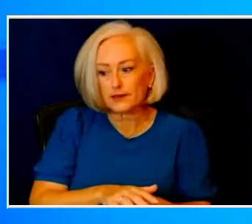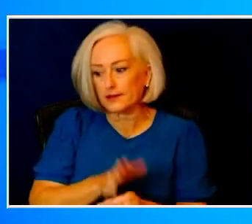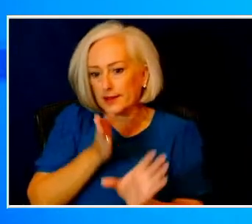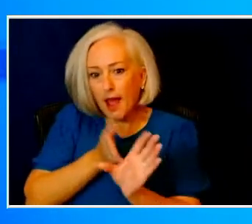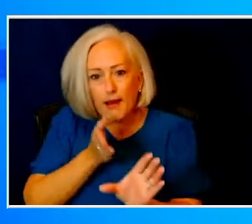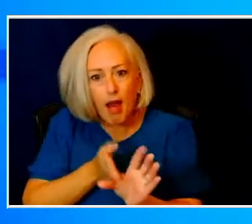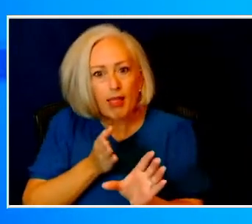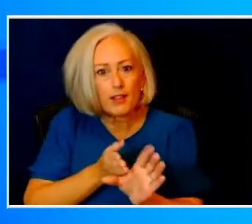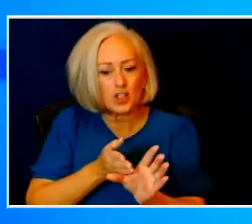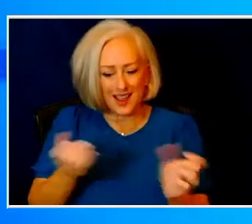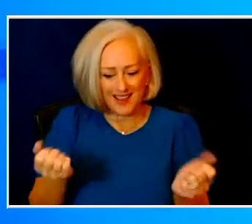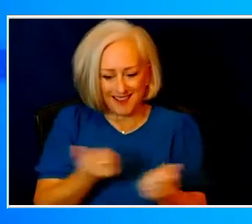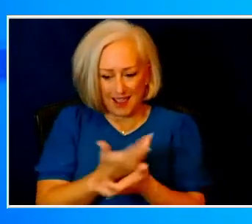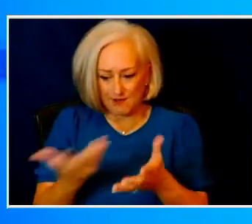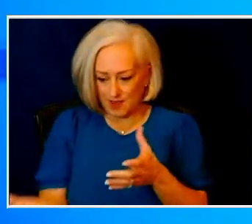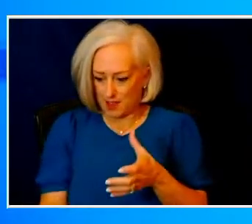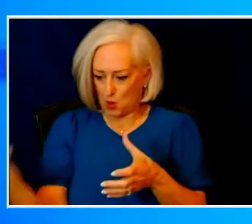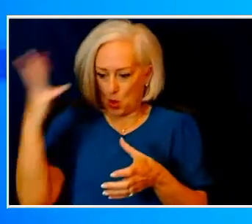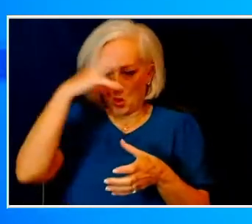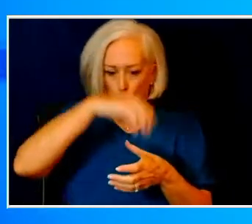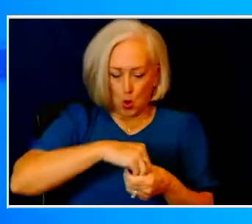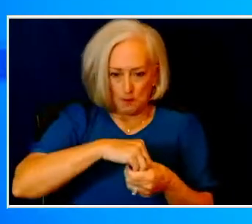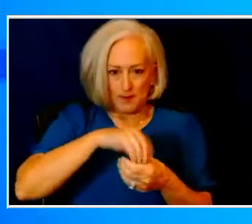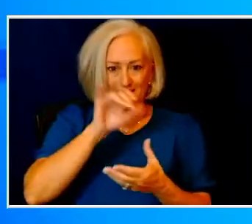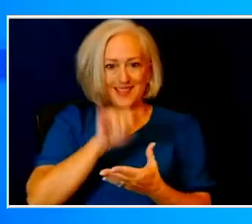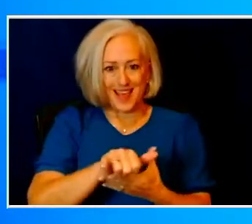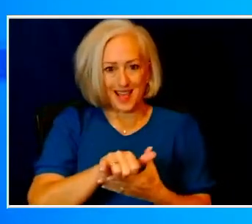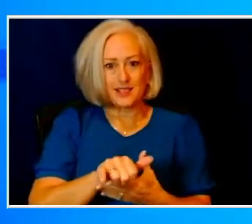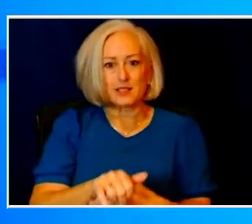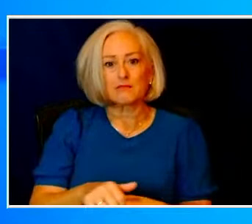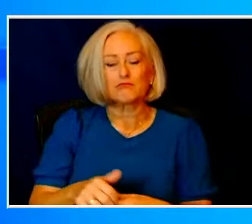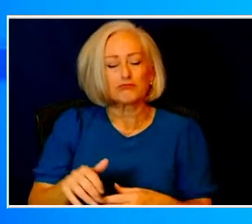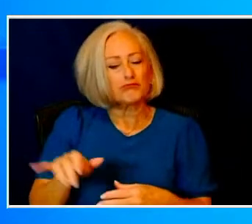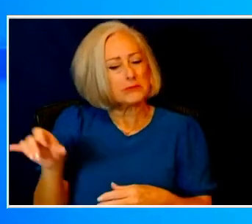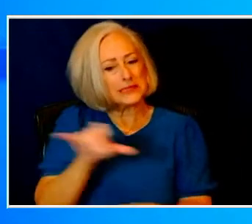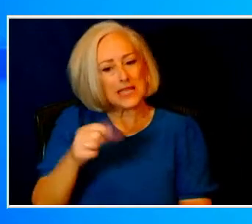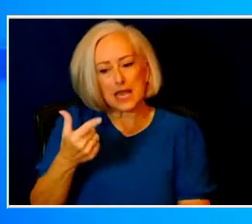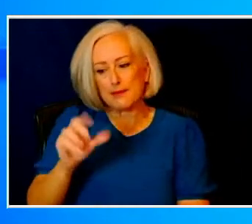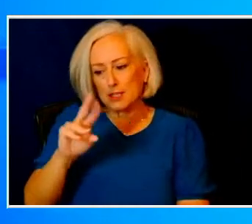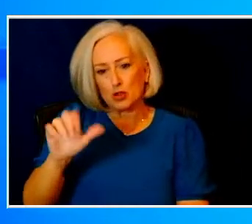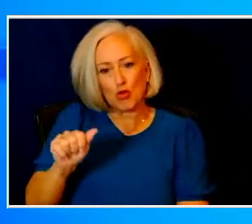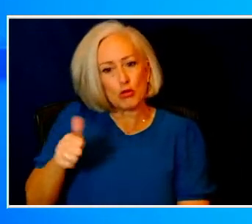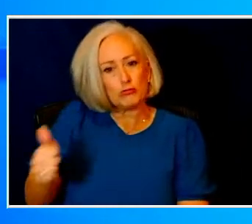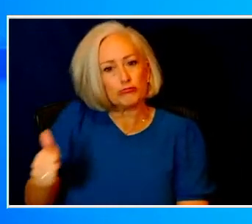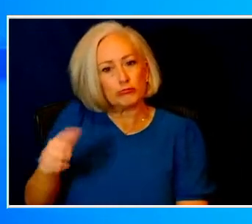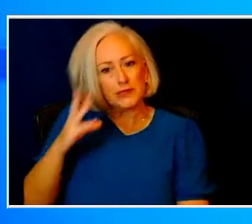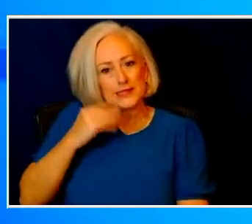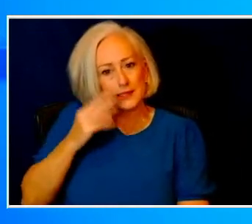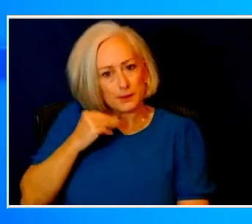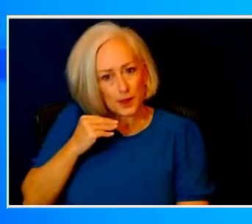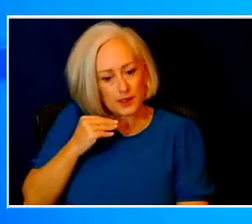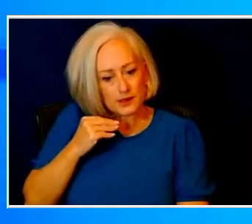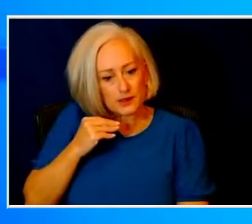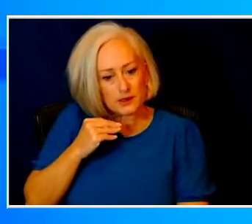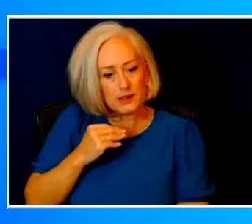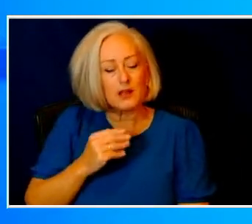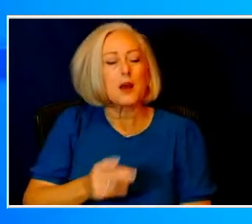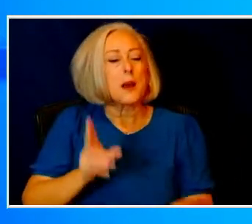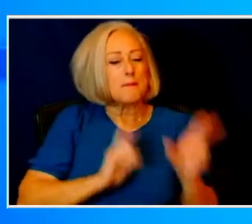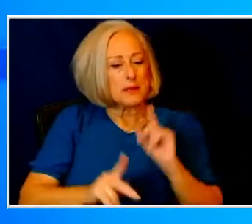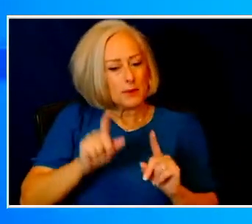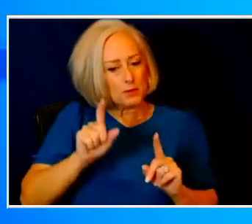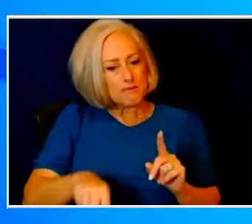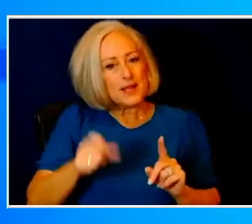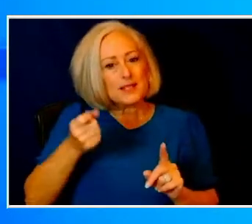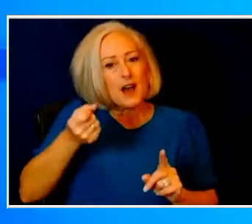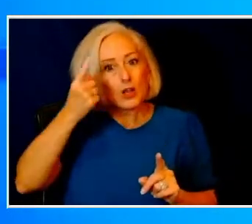George has experienced. And I think when people understand that there are really, really talented researchers